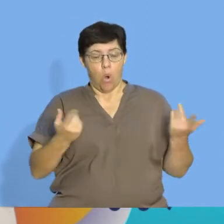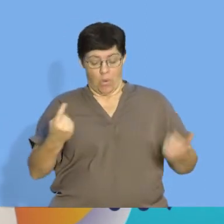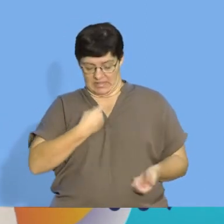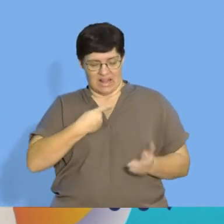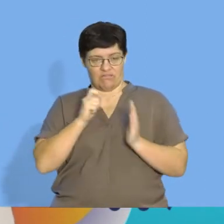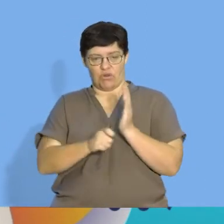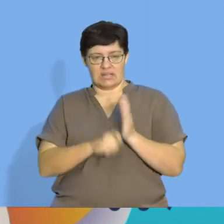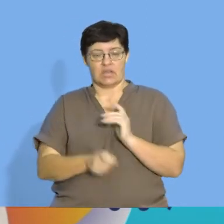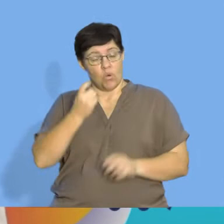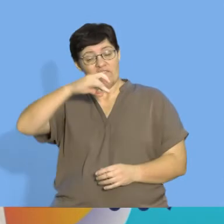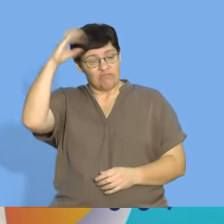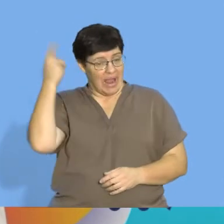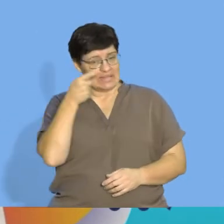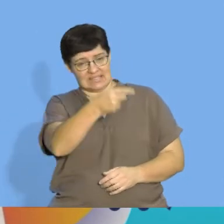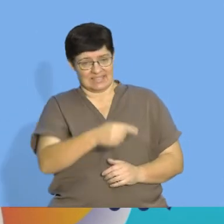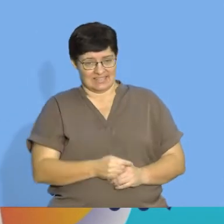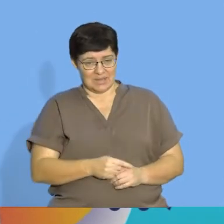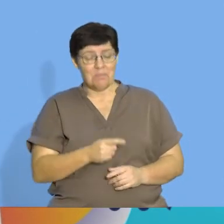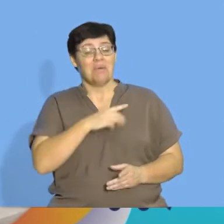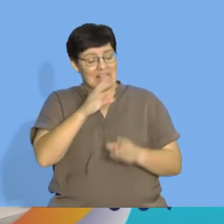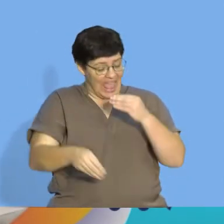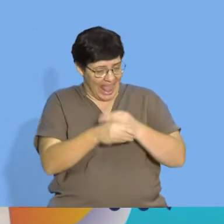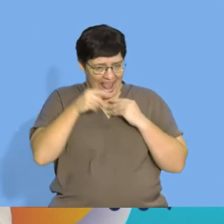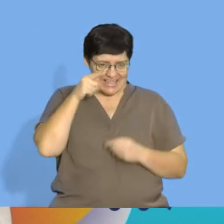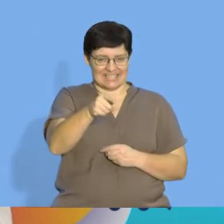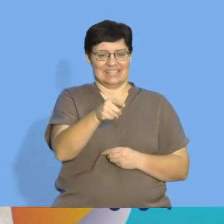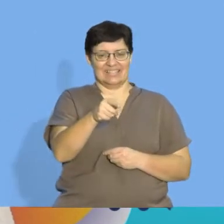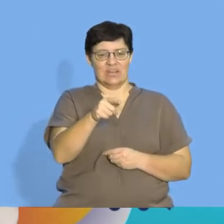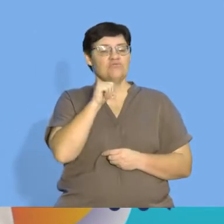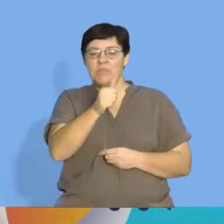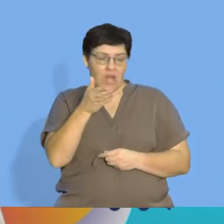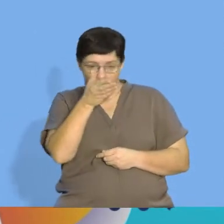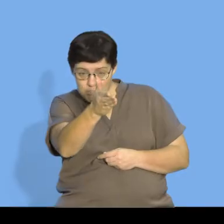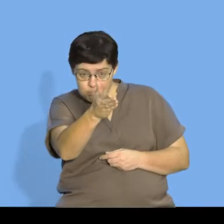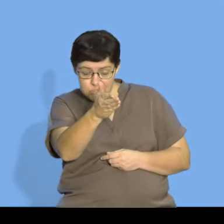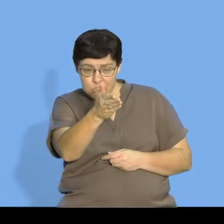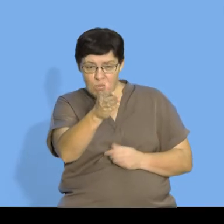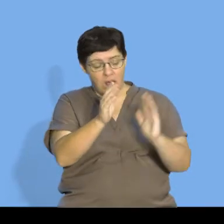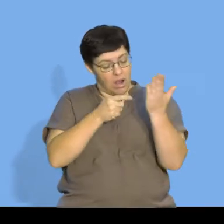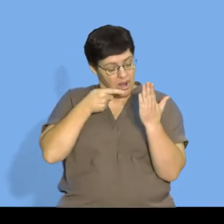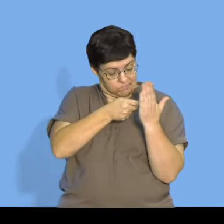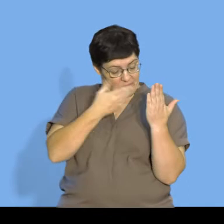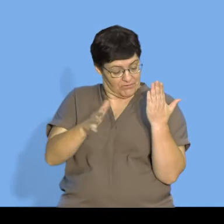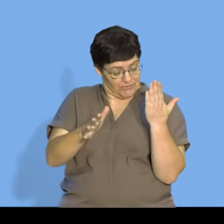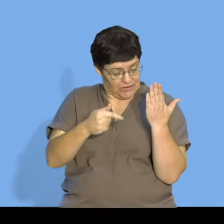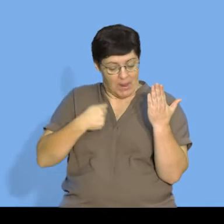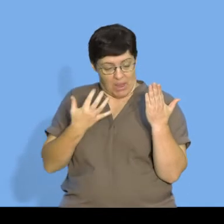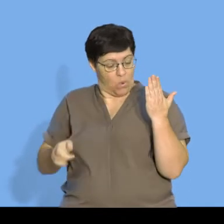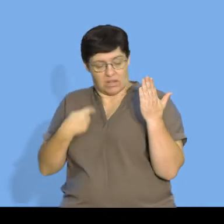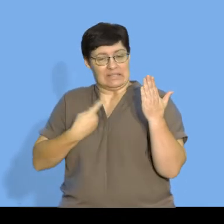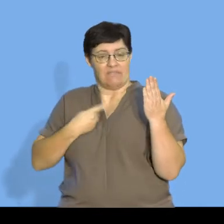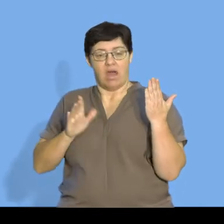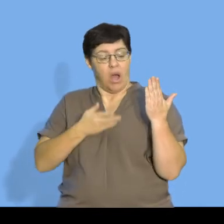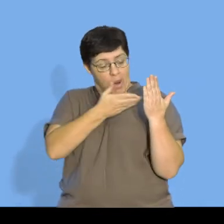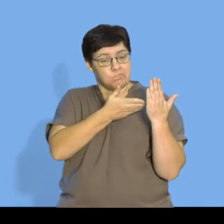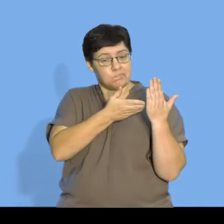or because you didn't write it yourself, you tend to forget it when you are adding. So make sure that you add all these figures here to get you to